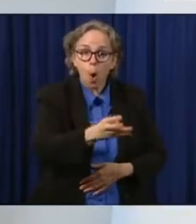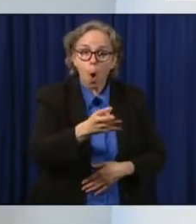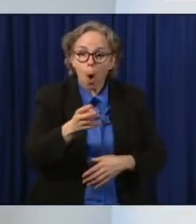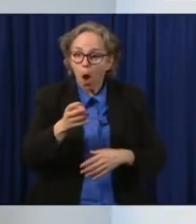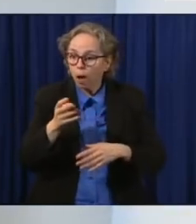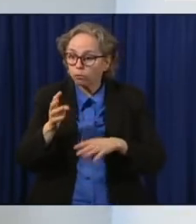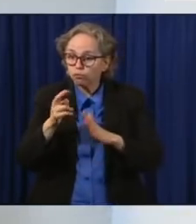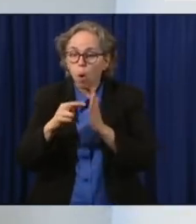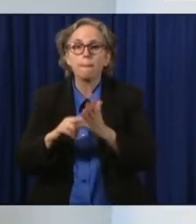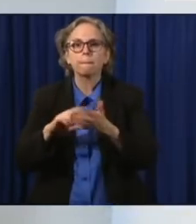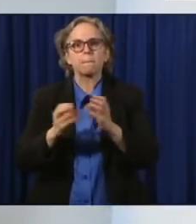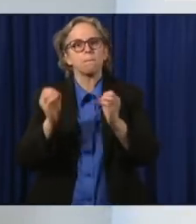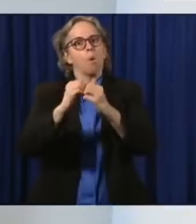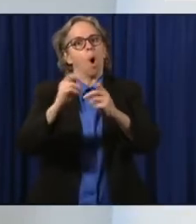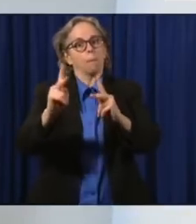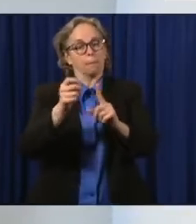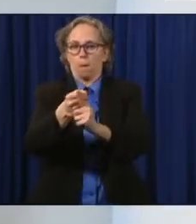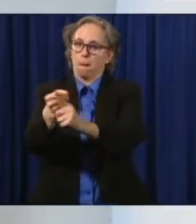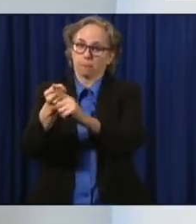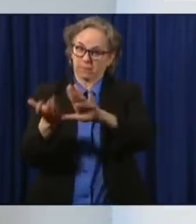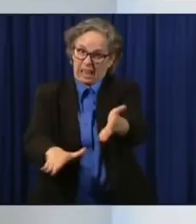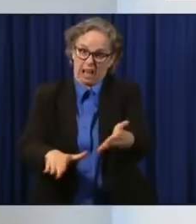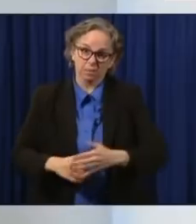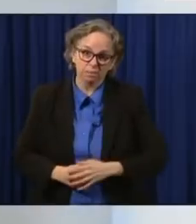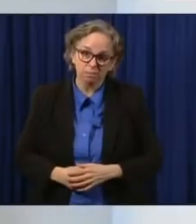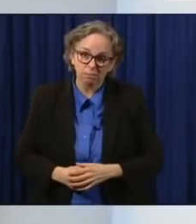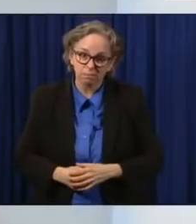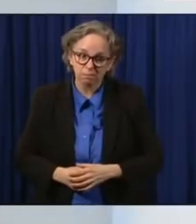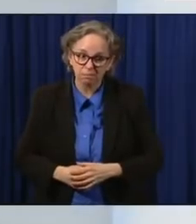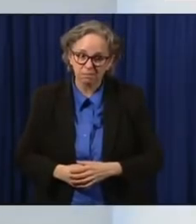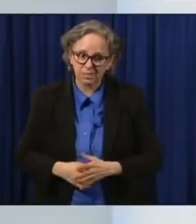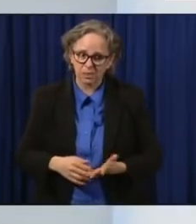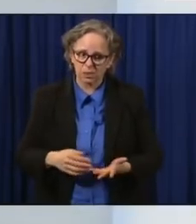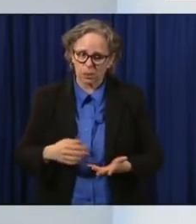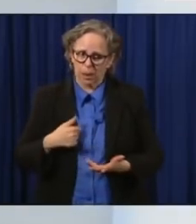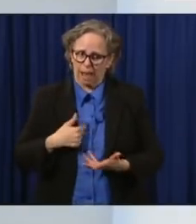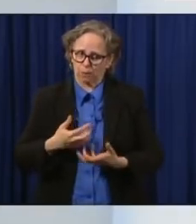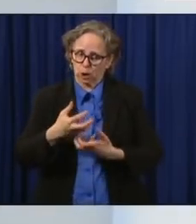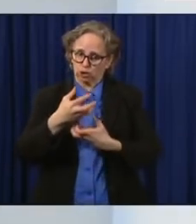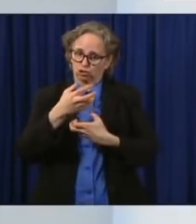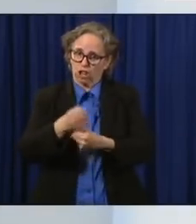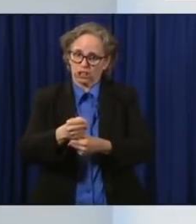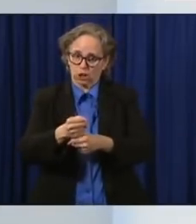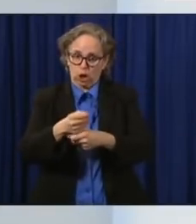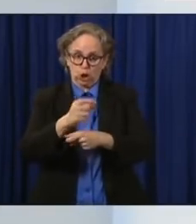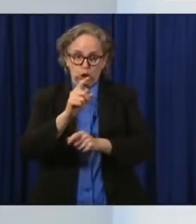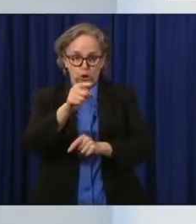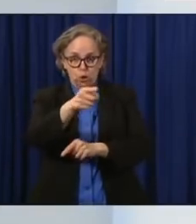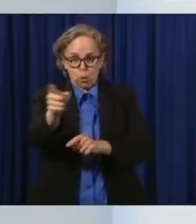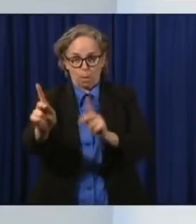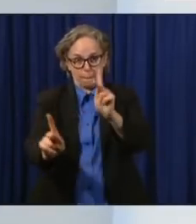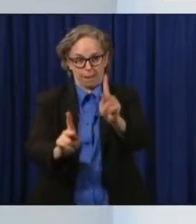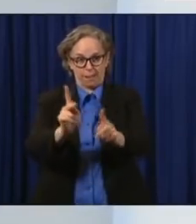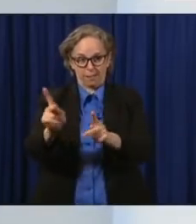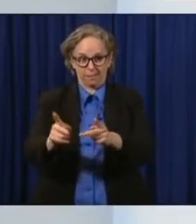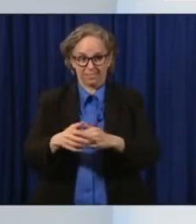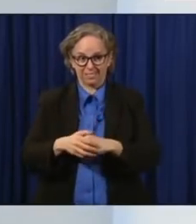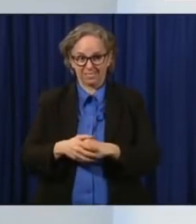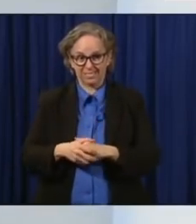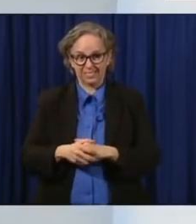And we have little choice but to trust people. A civil society, frankly, depends on public trust. It just